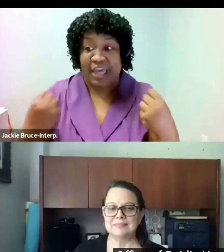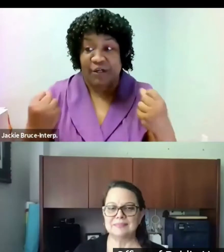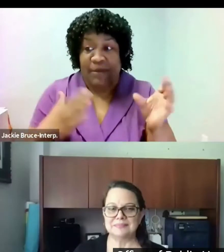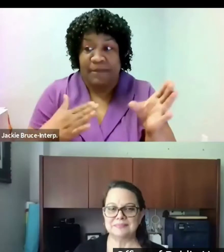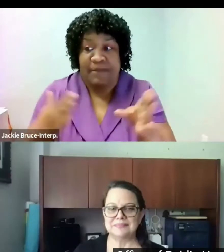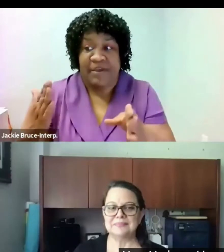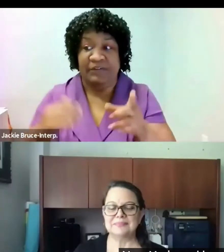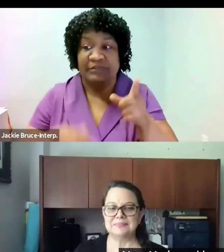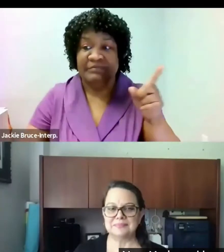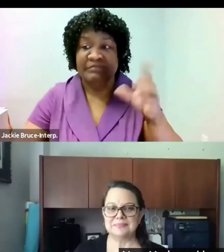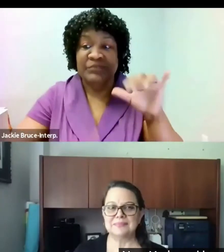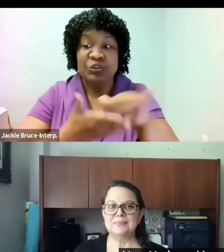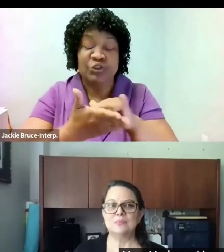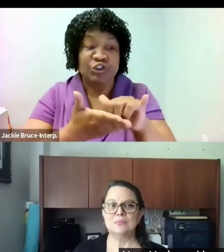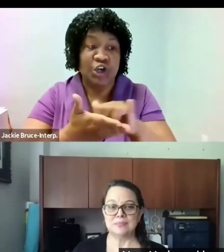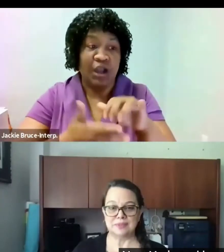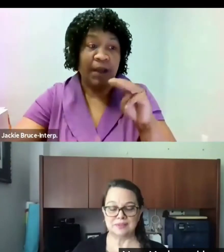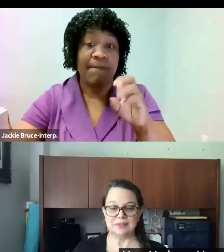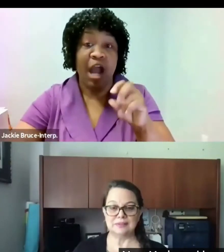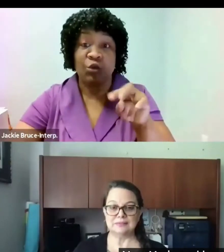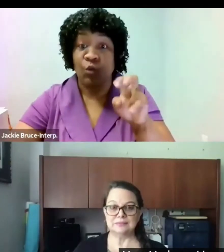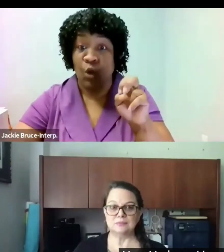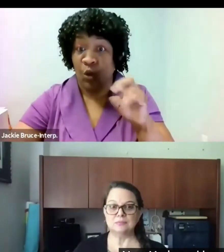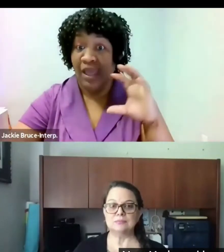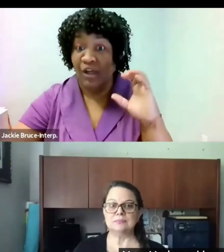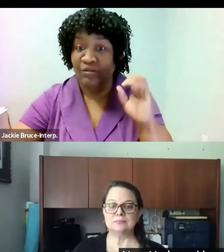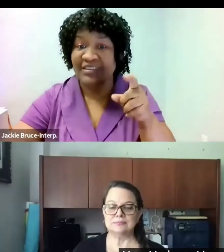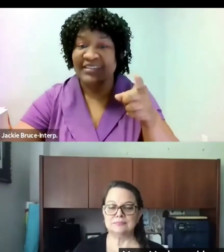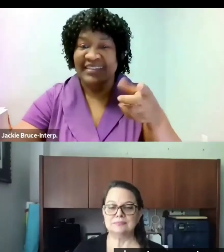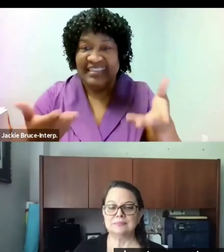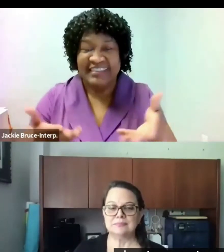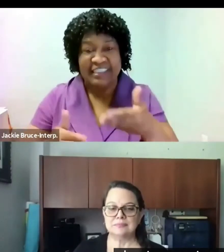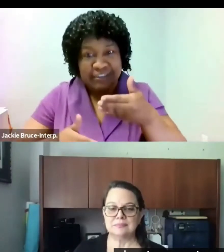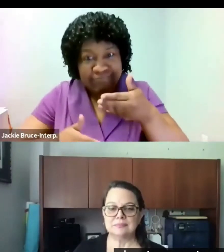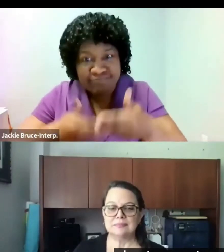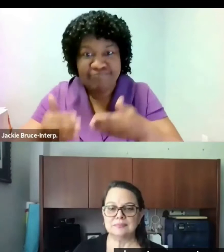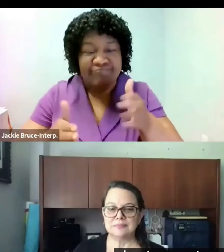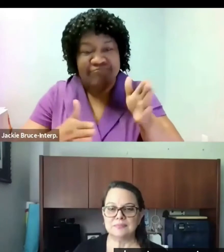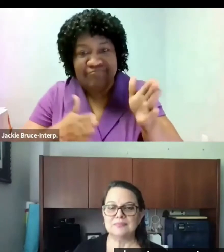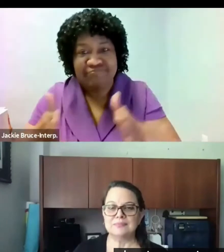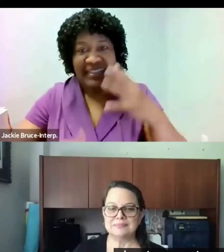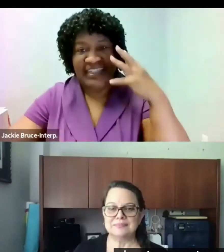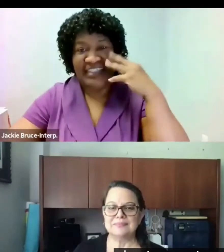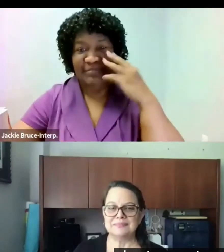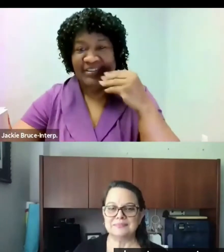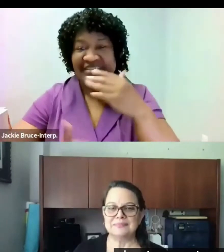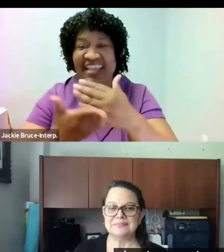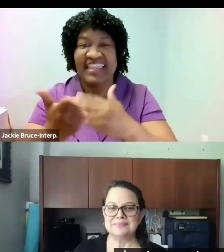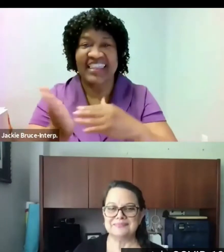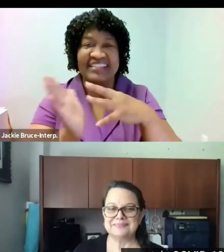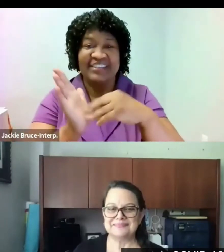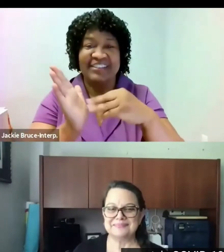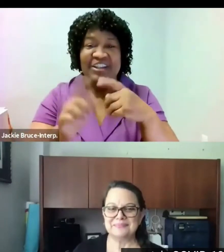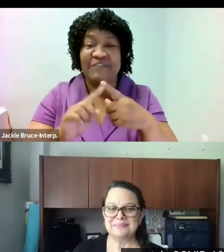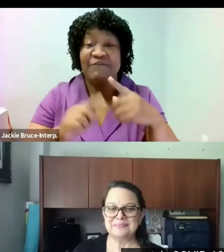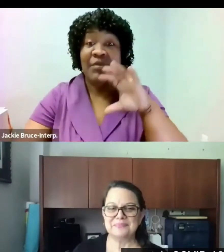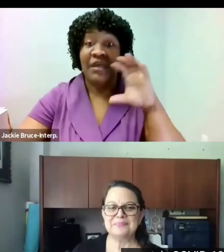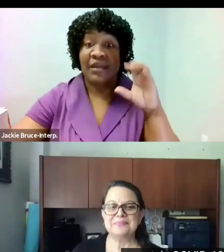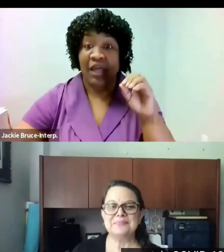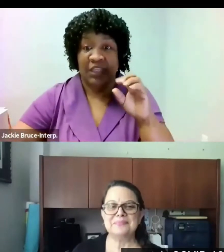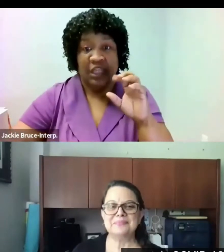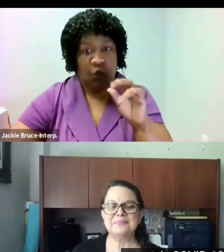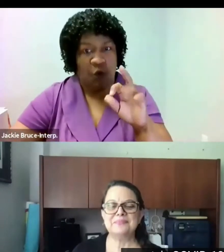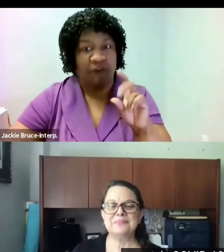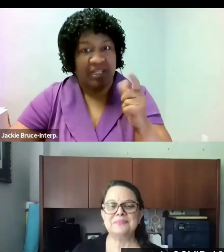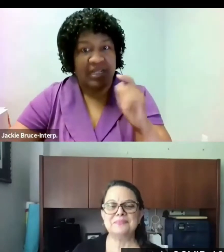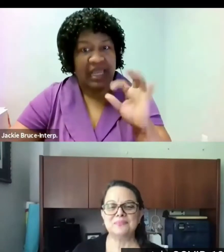Monroe County, New York, and he will share his on-the-ground preparedness planning experiences and lessons learned from the county's